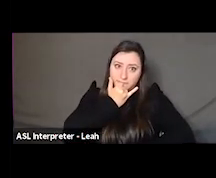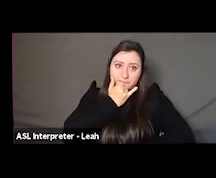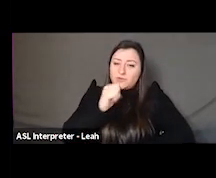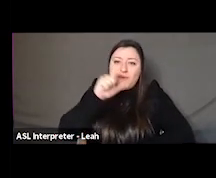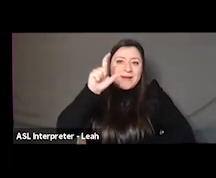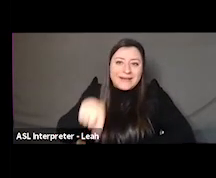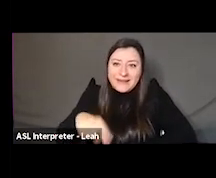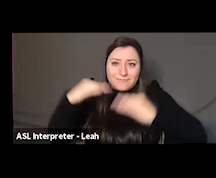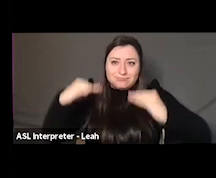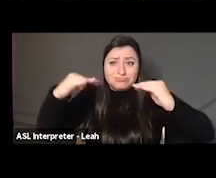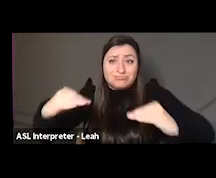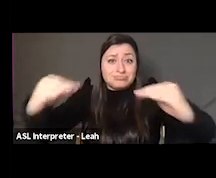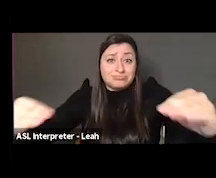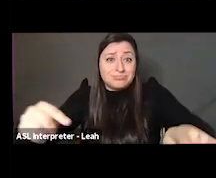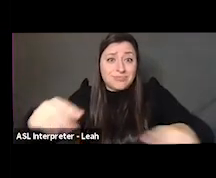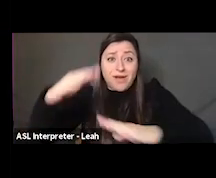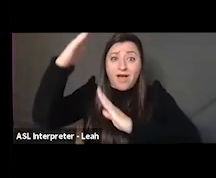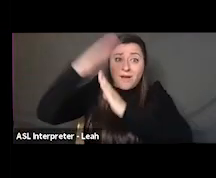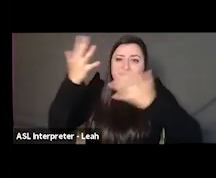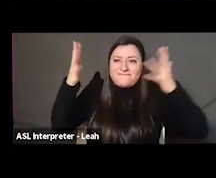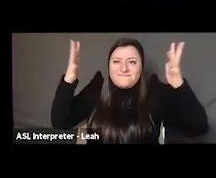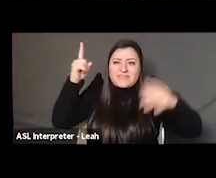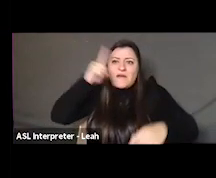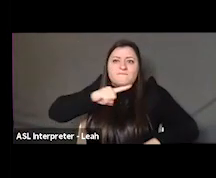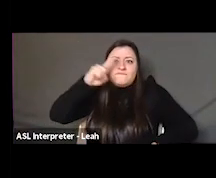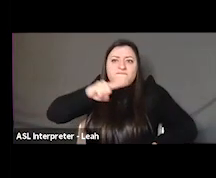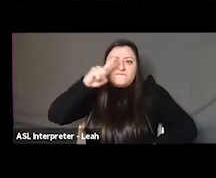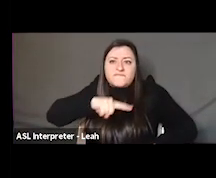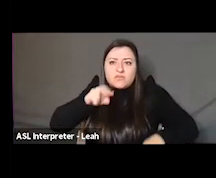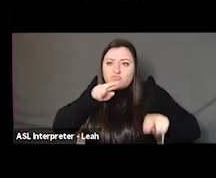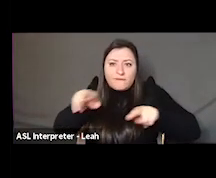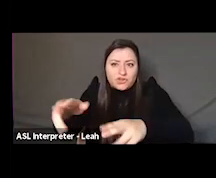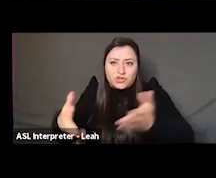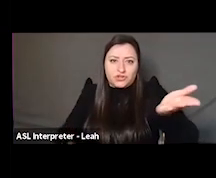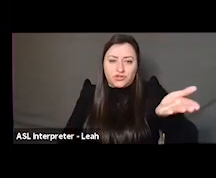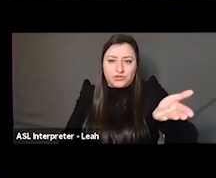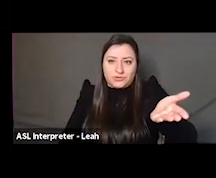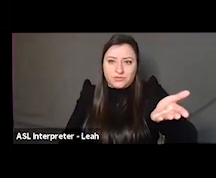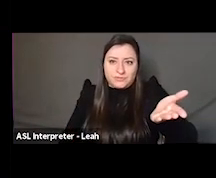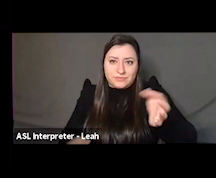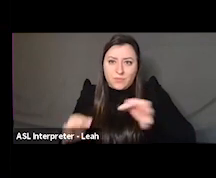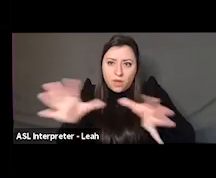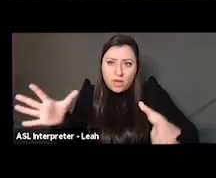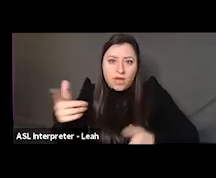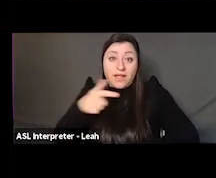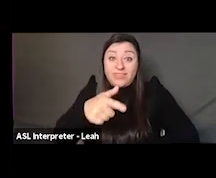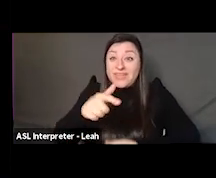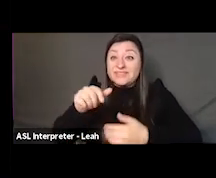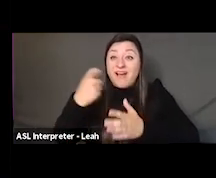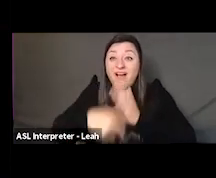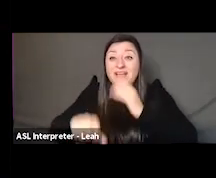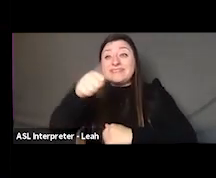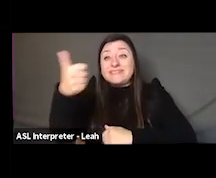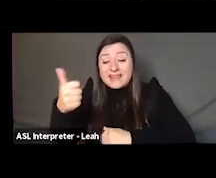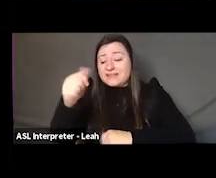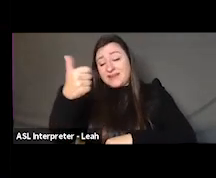an already artificialized, degraded river. This project cost 10 times more than it should have because of the